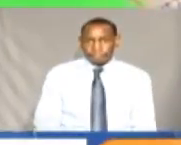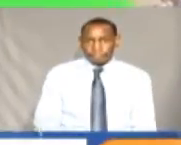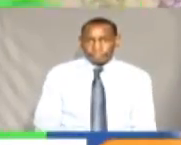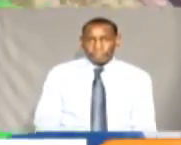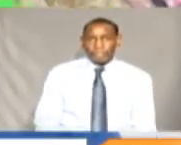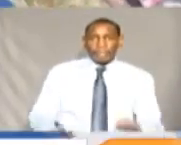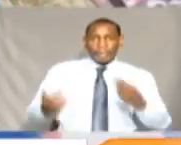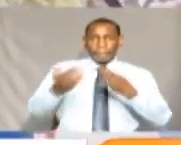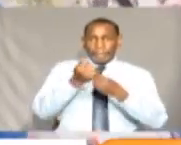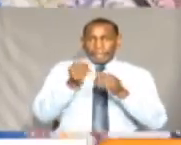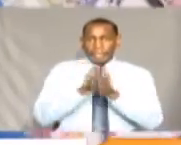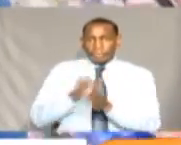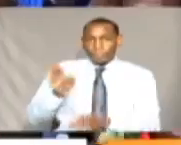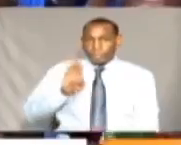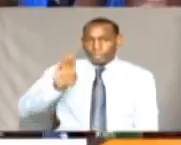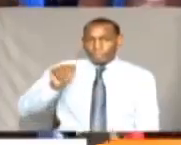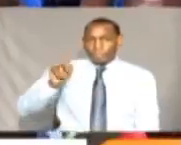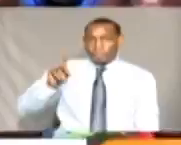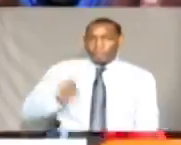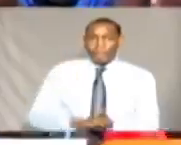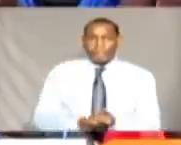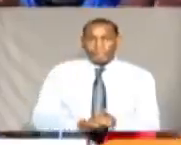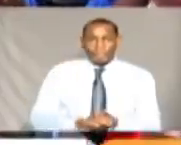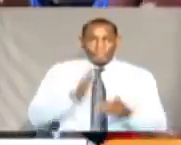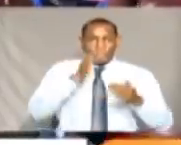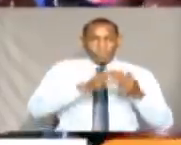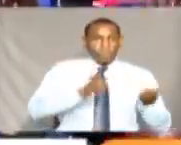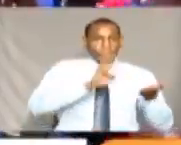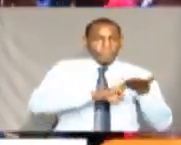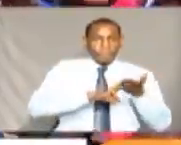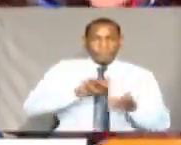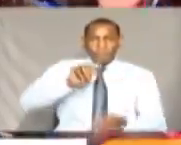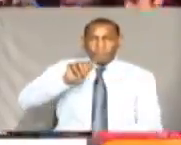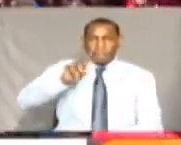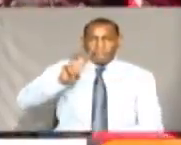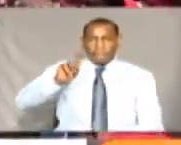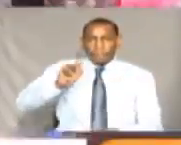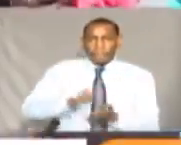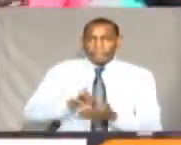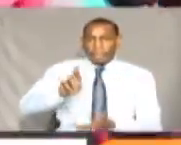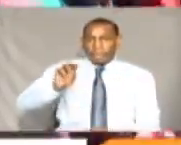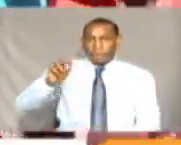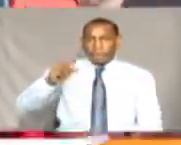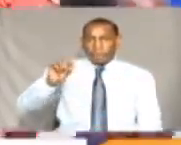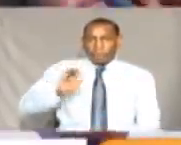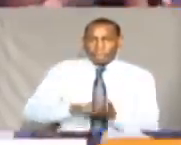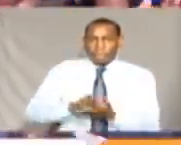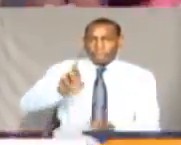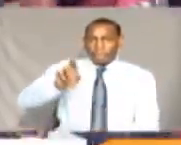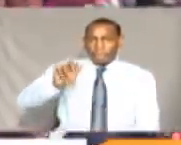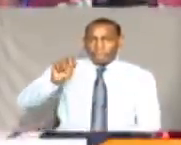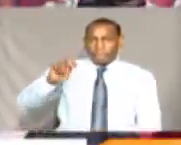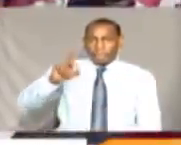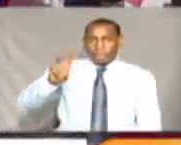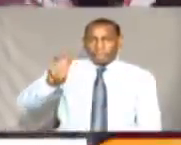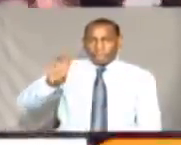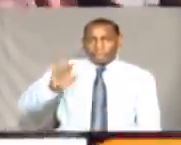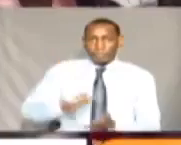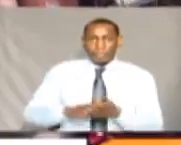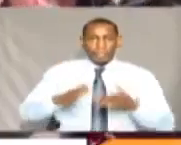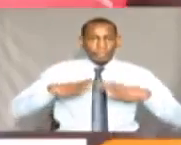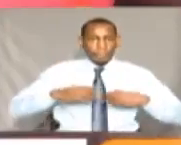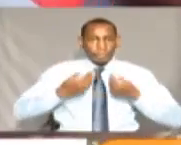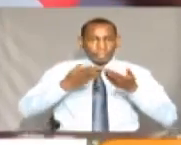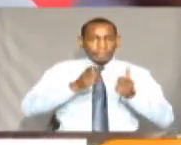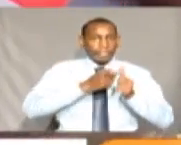In partnership with Blueband, Radio Ramogi made stops in Migori, Awendo, Rongo, Rodi and Rangwe, where fans were also gifted